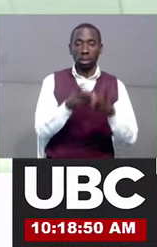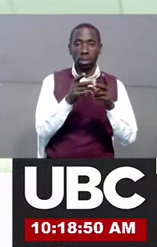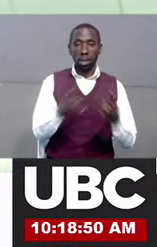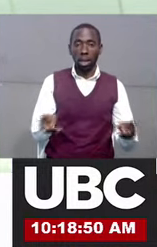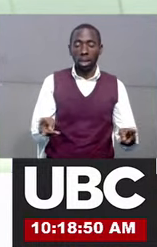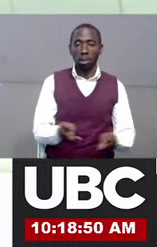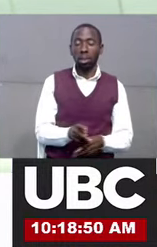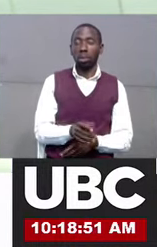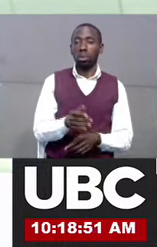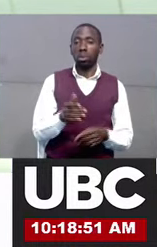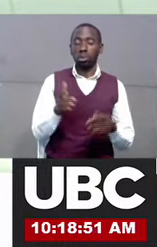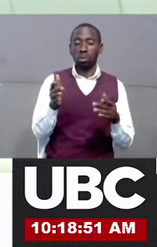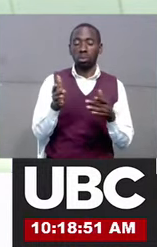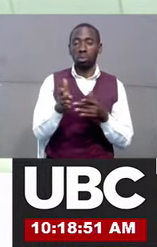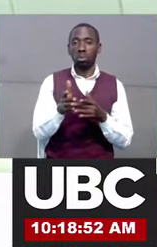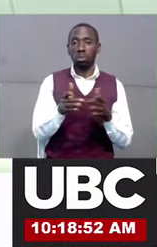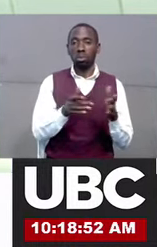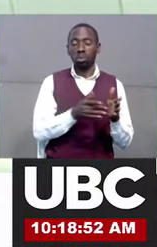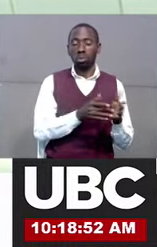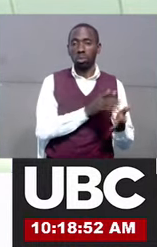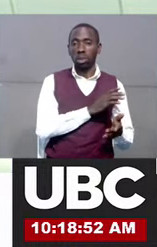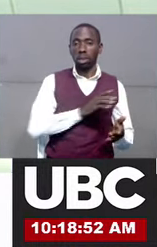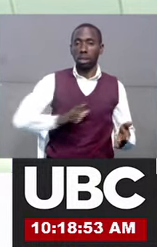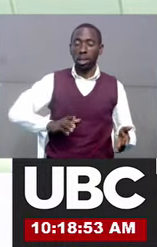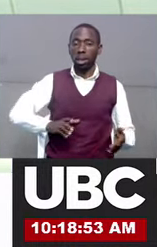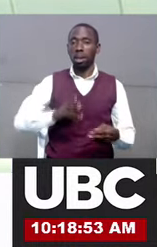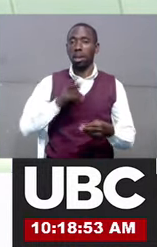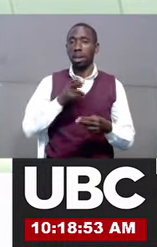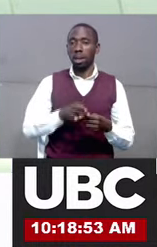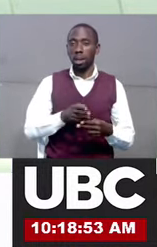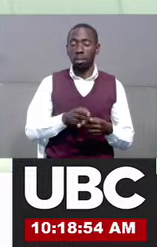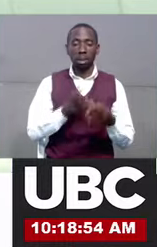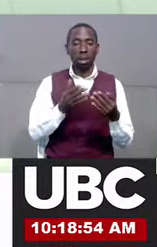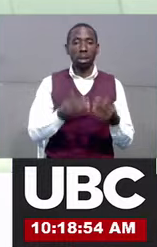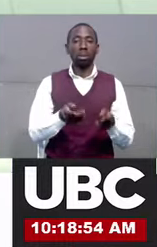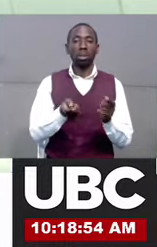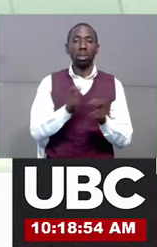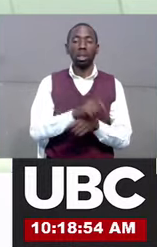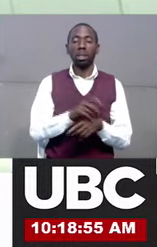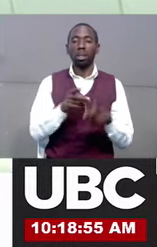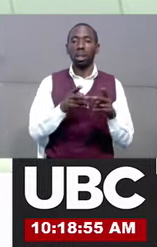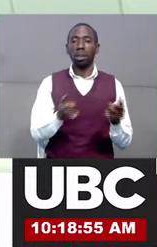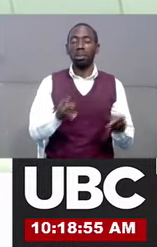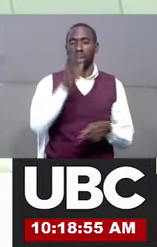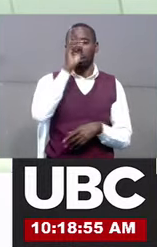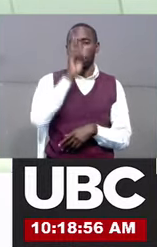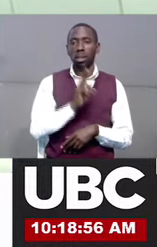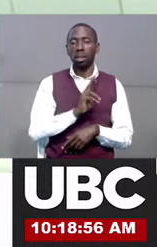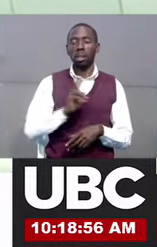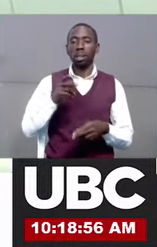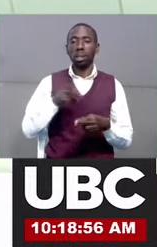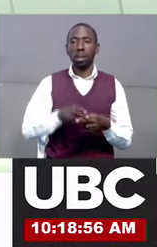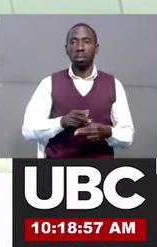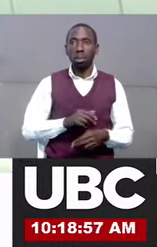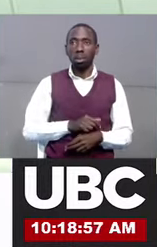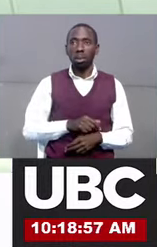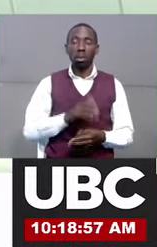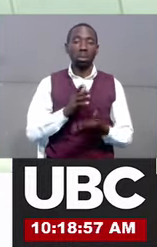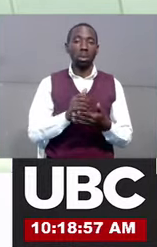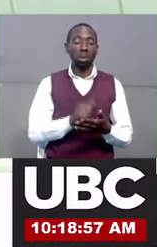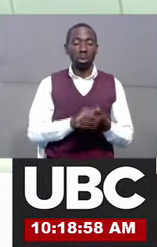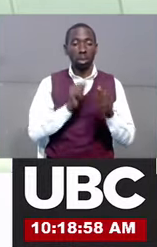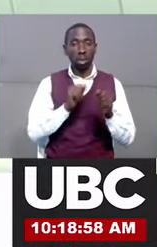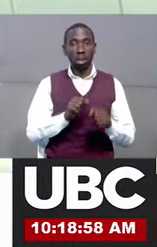Christian name of the beneficiaries, they went and turned and changed with the religious name. Because you could actually follow in the papers